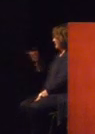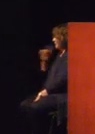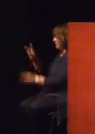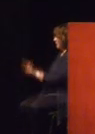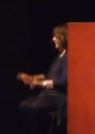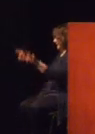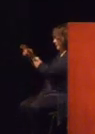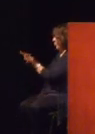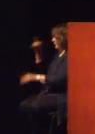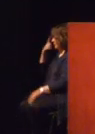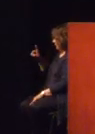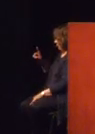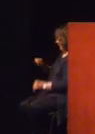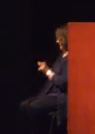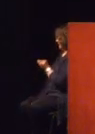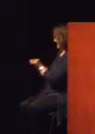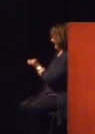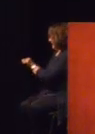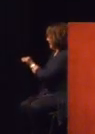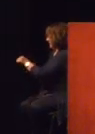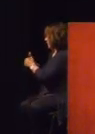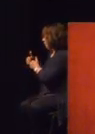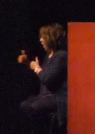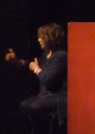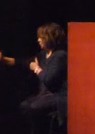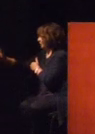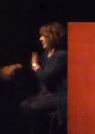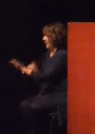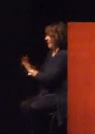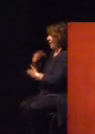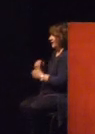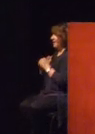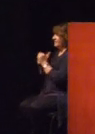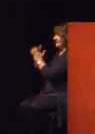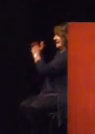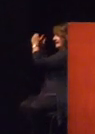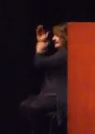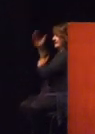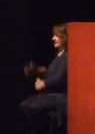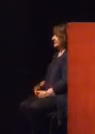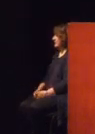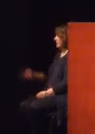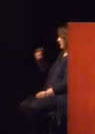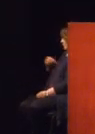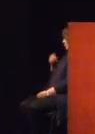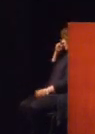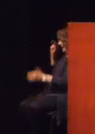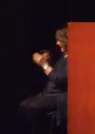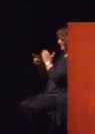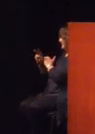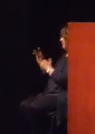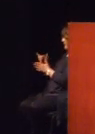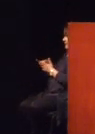important for the sustainability long term of all of our facilities. So what we anticipate is that we're